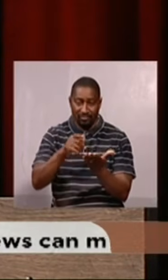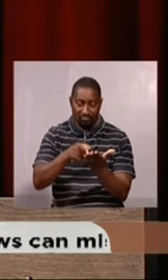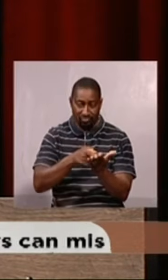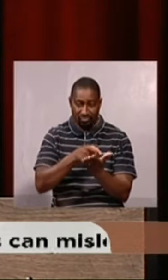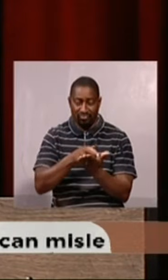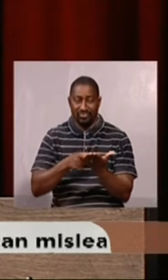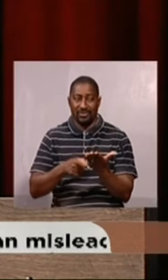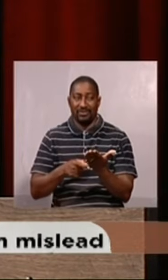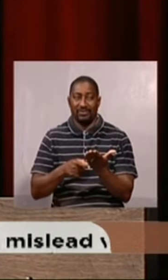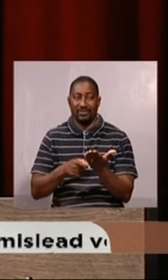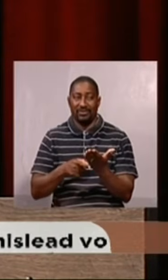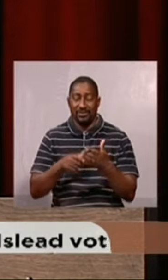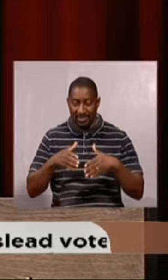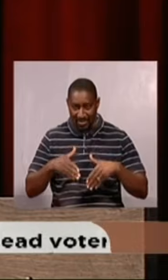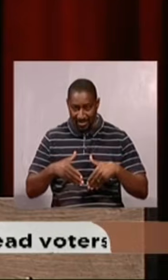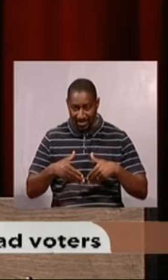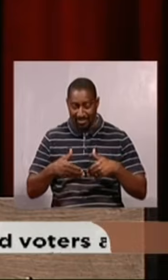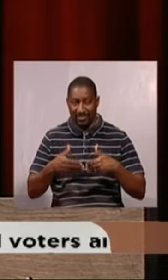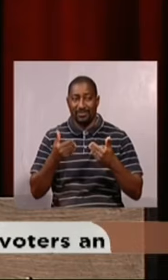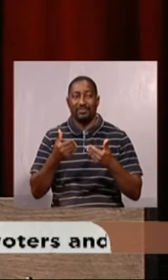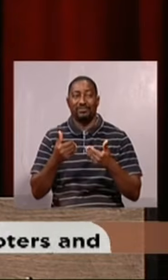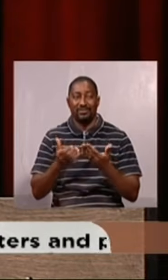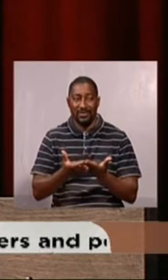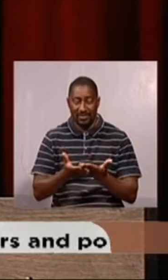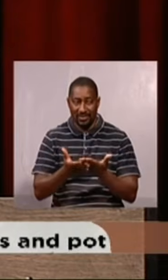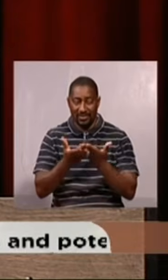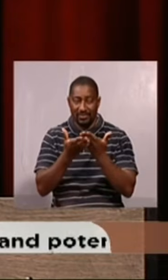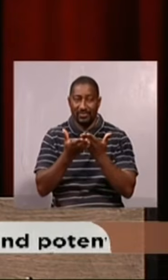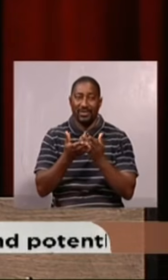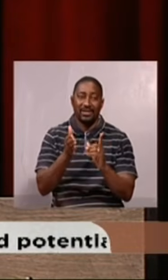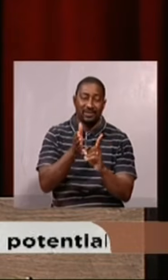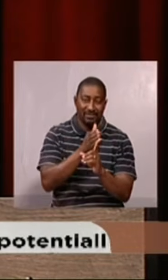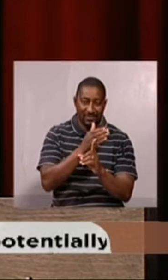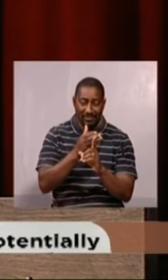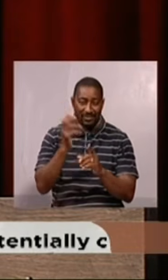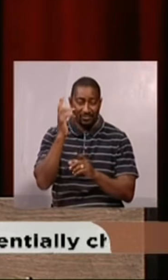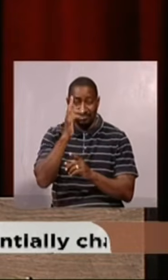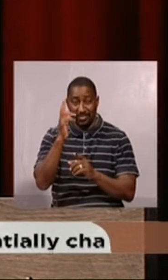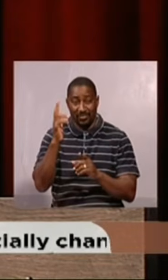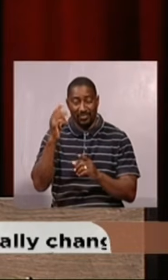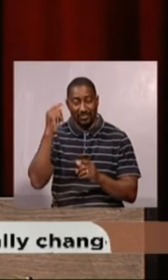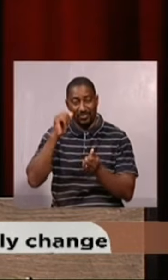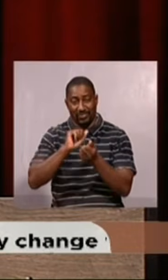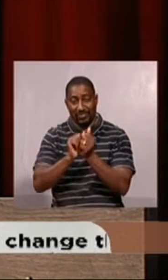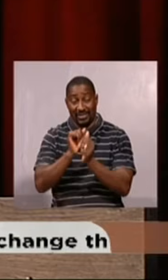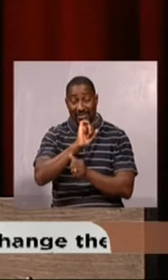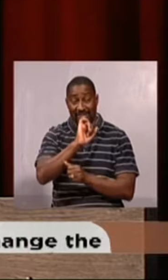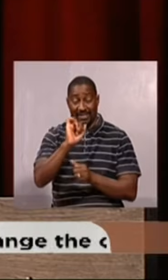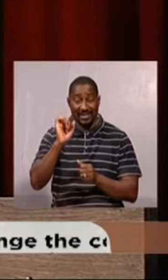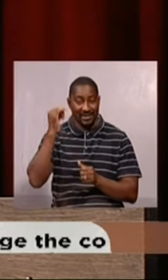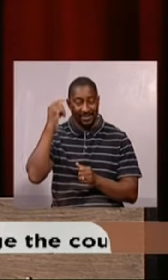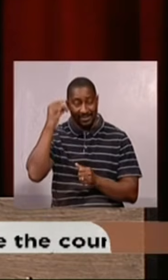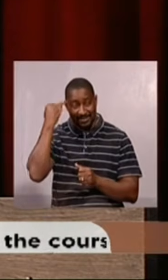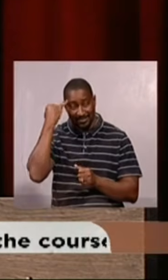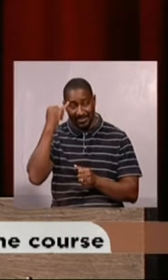discussing how it shapes political campaigns, influences voter behavior, and affects the democratic process. We will